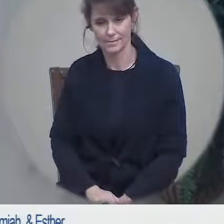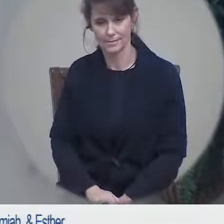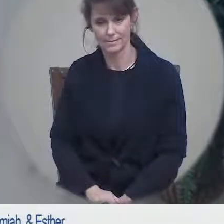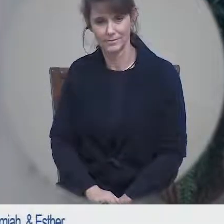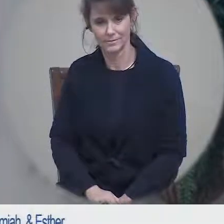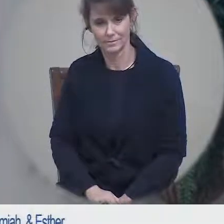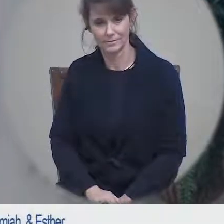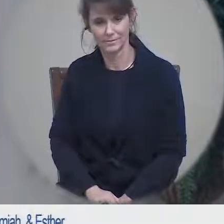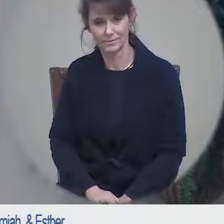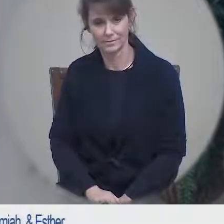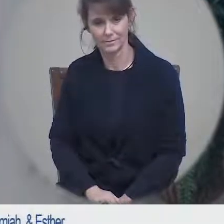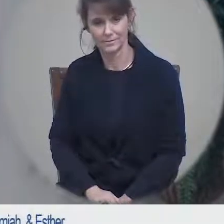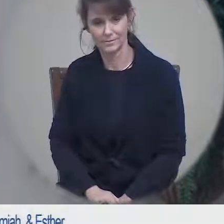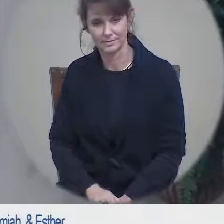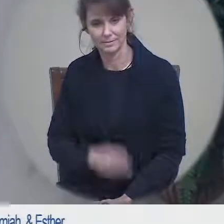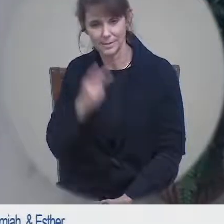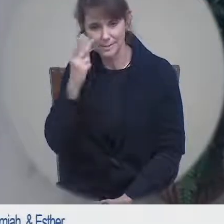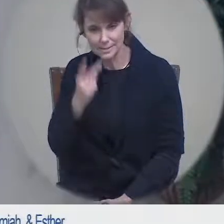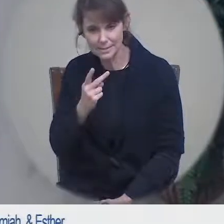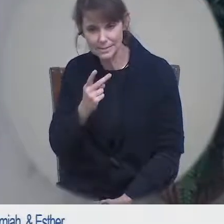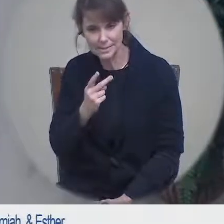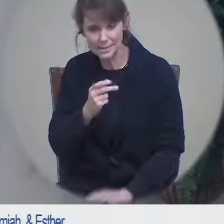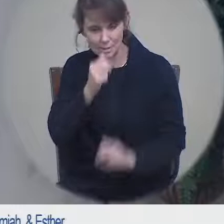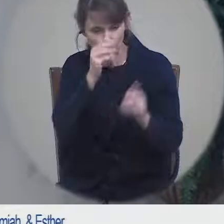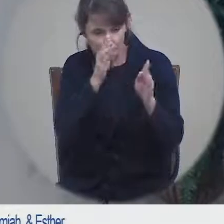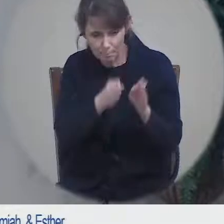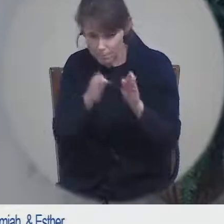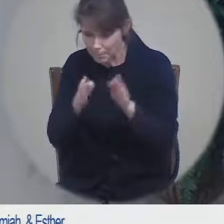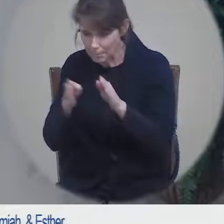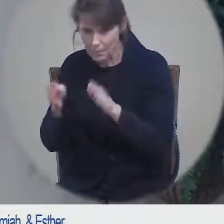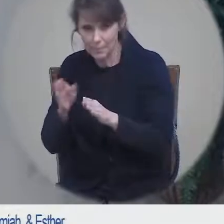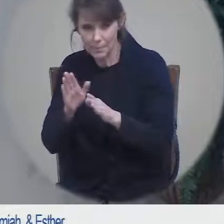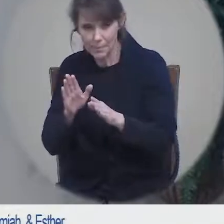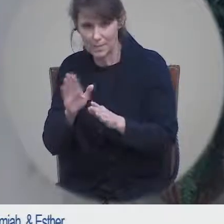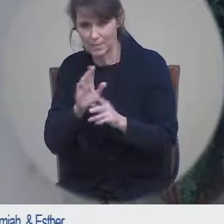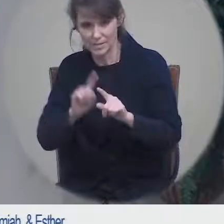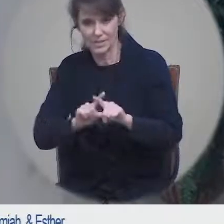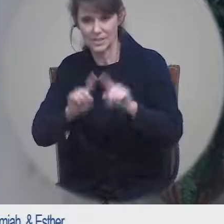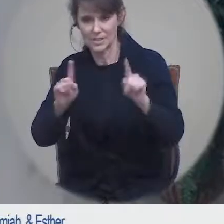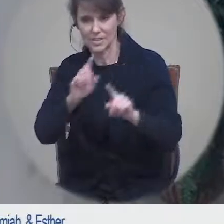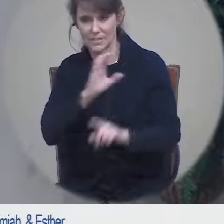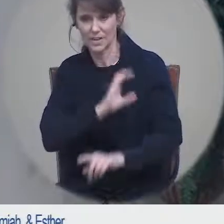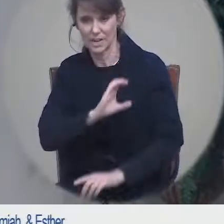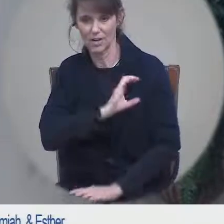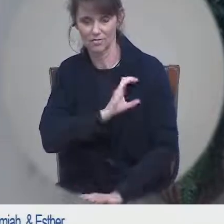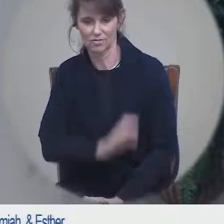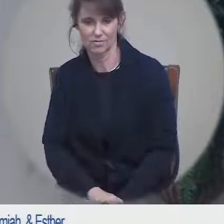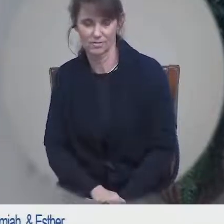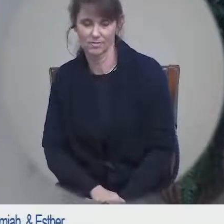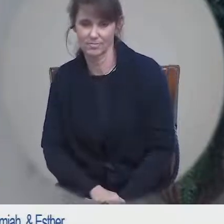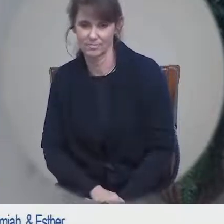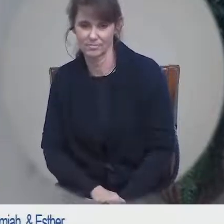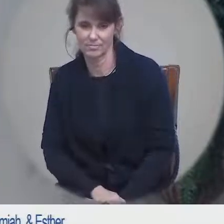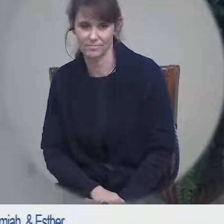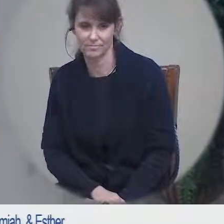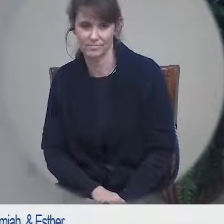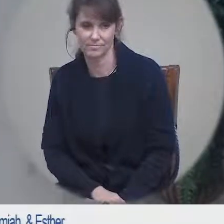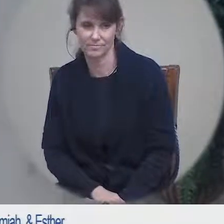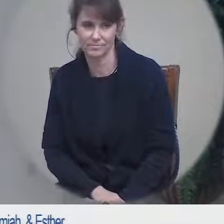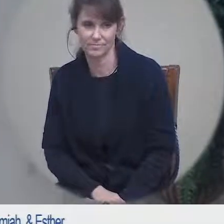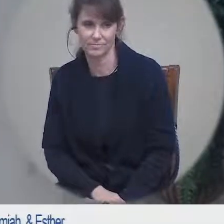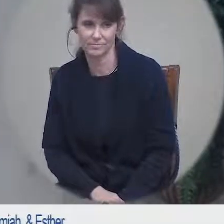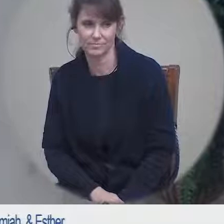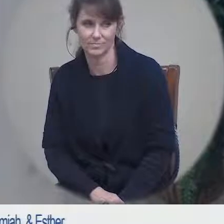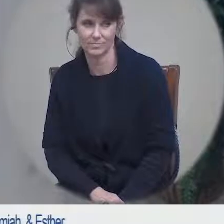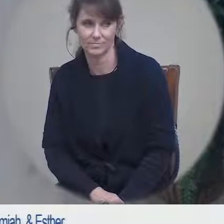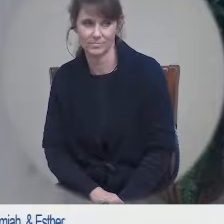insights into the character that we've been looking at. So, any thoughts through chapter 7